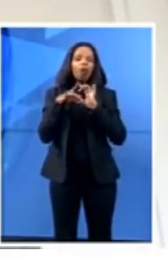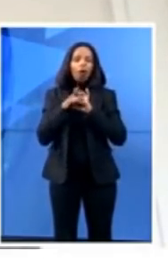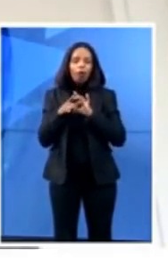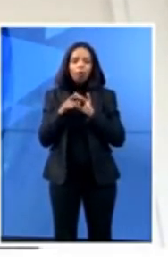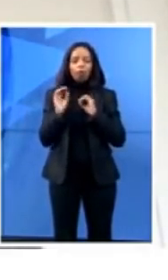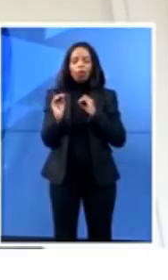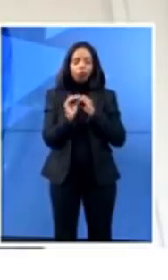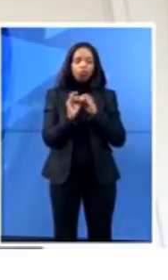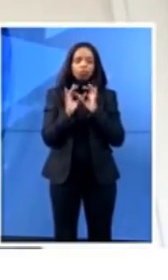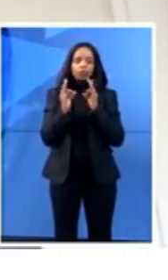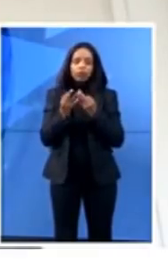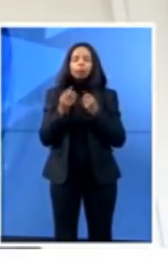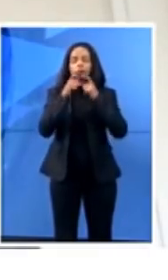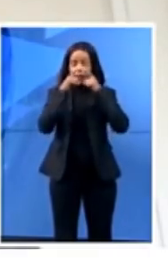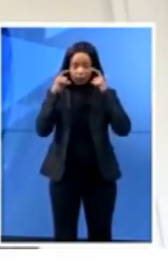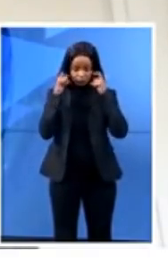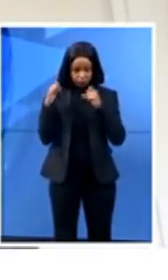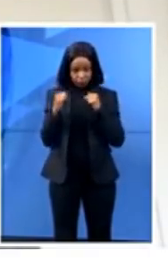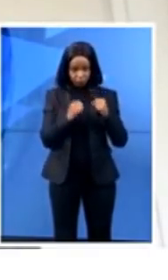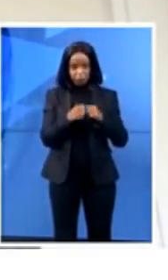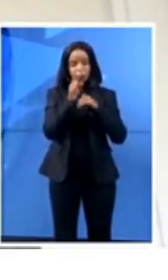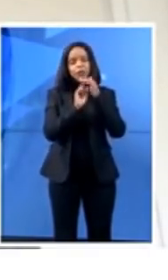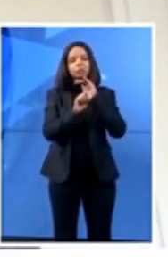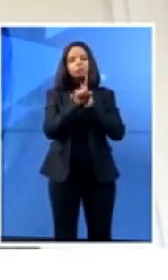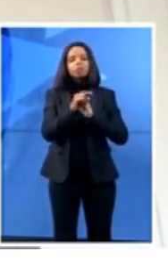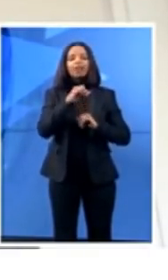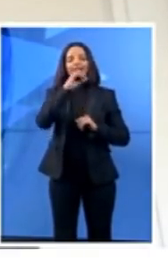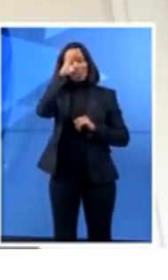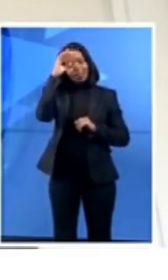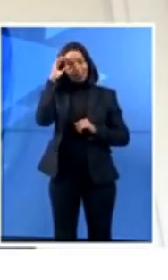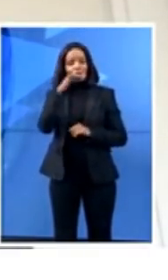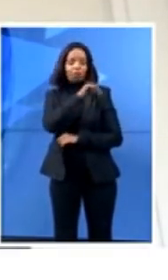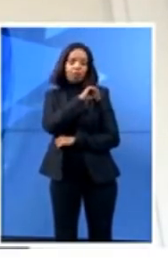for advice, you must try and wear a mask of some sort